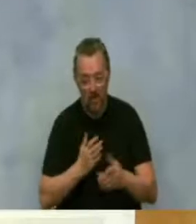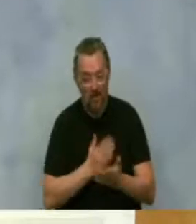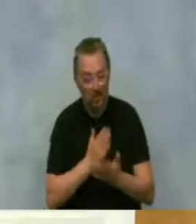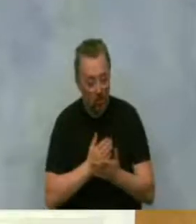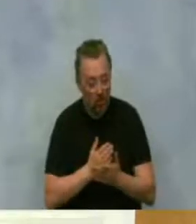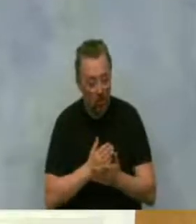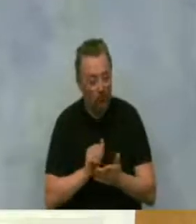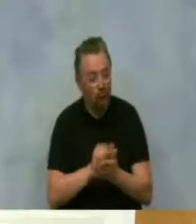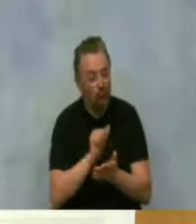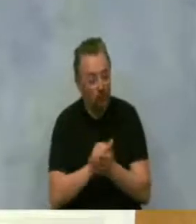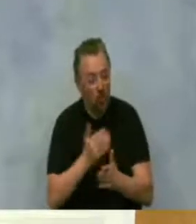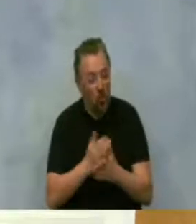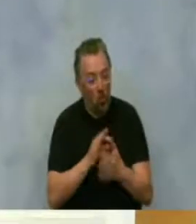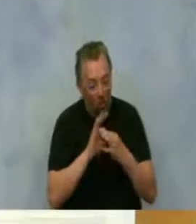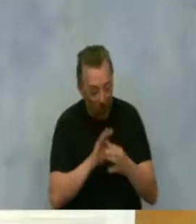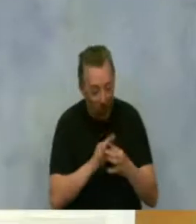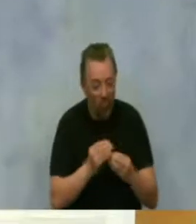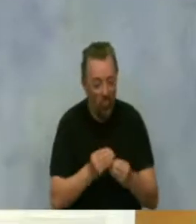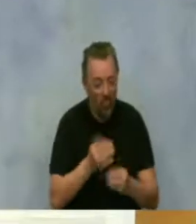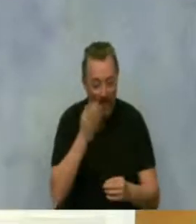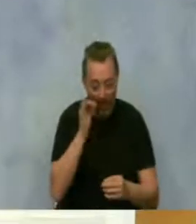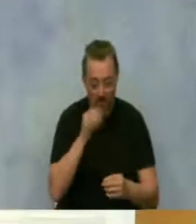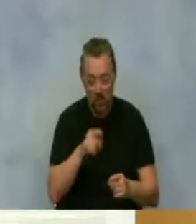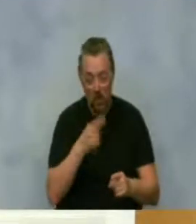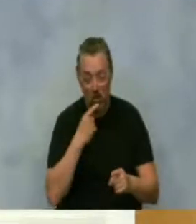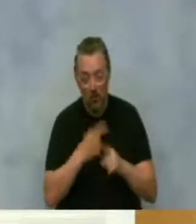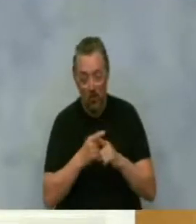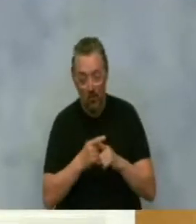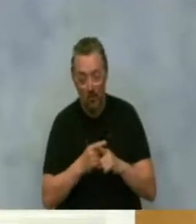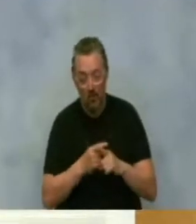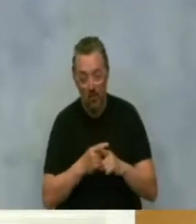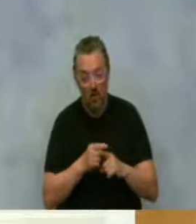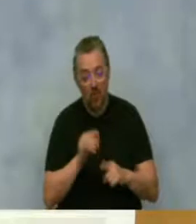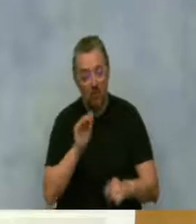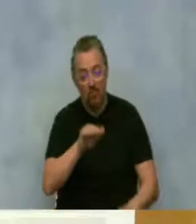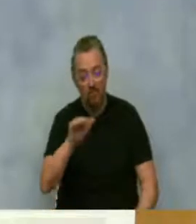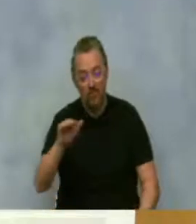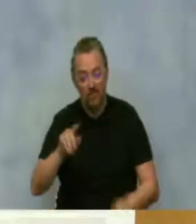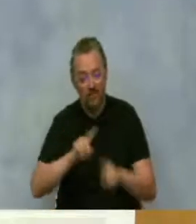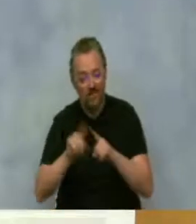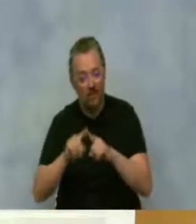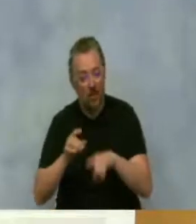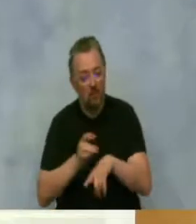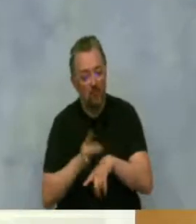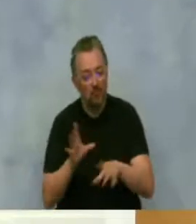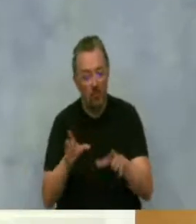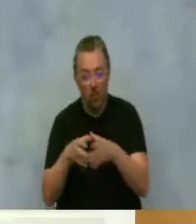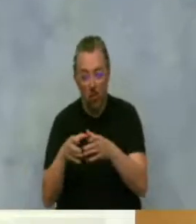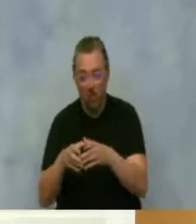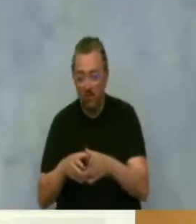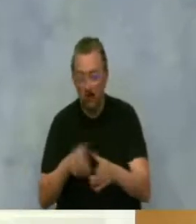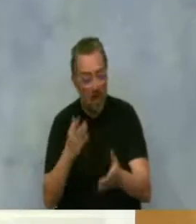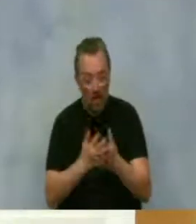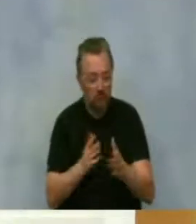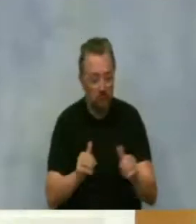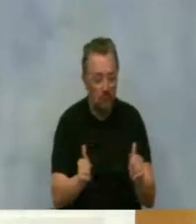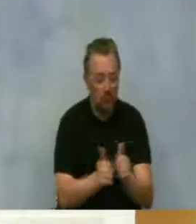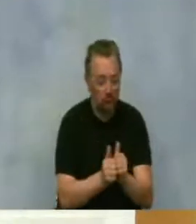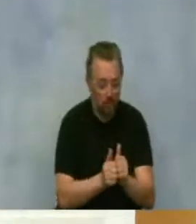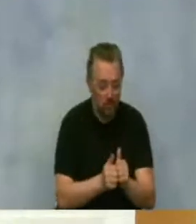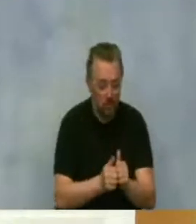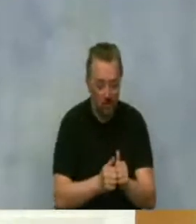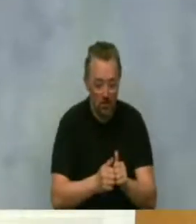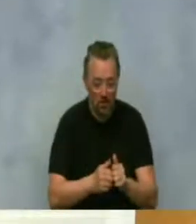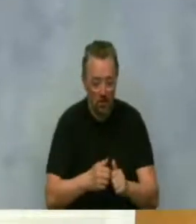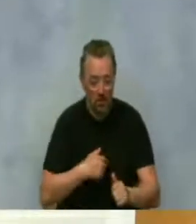So it is something we are going to be doing. In terms of reaching out to agents and professional bodies, I absolutely agree. That's something we need to